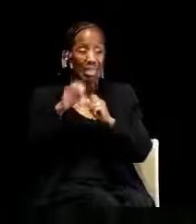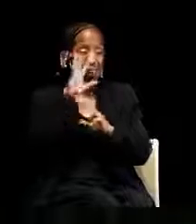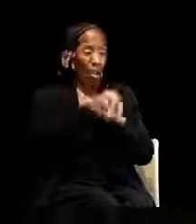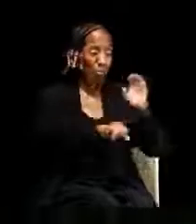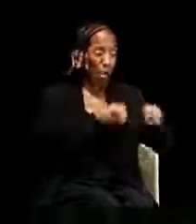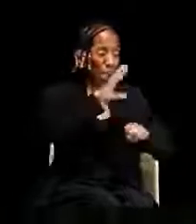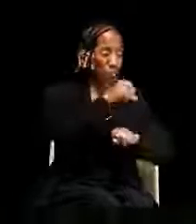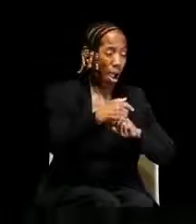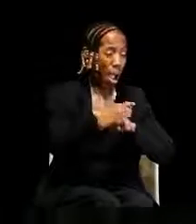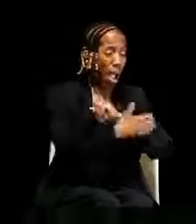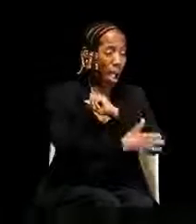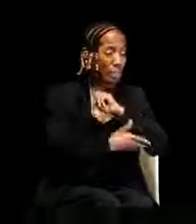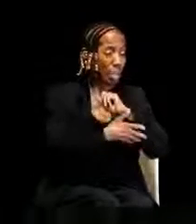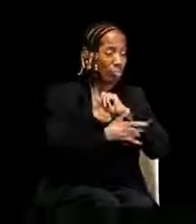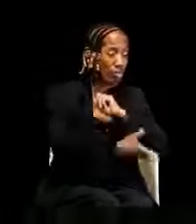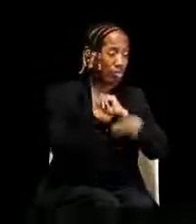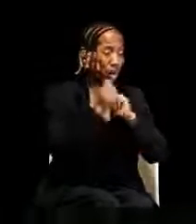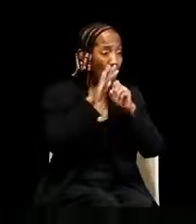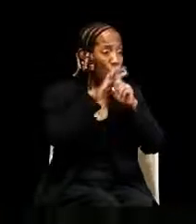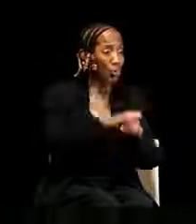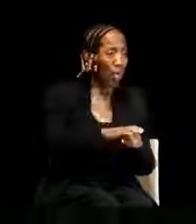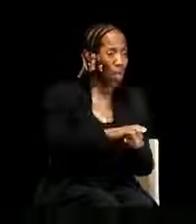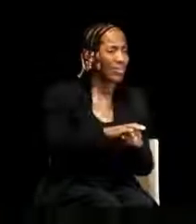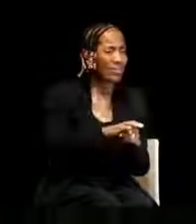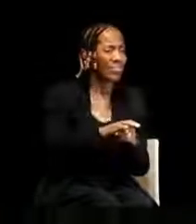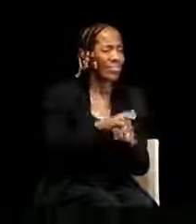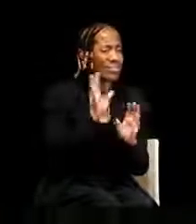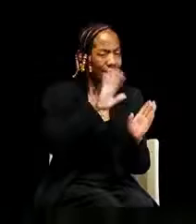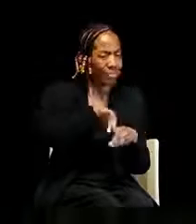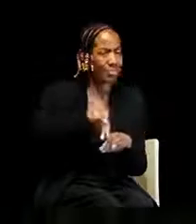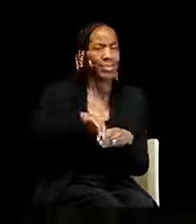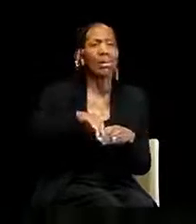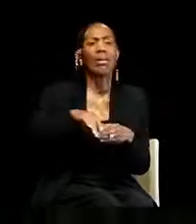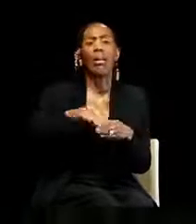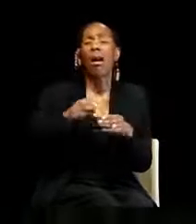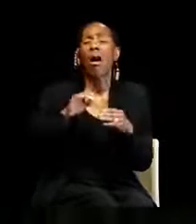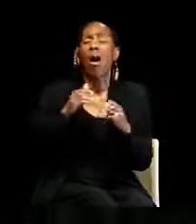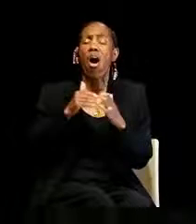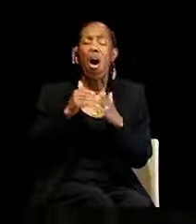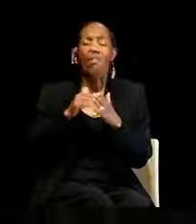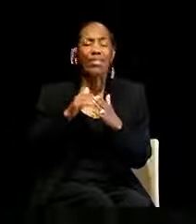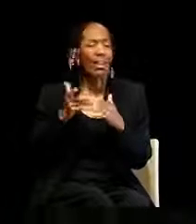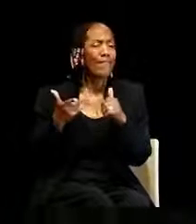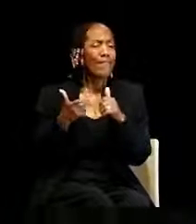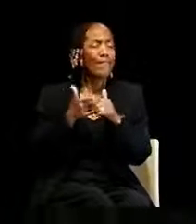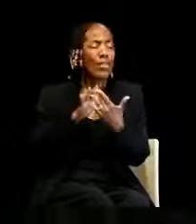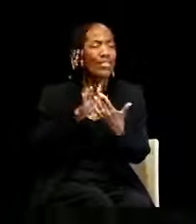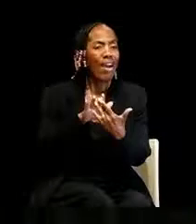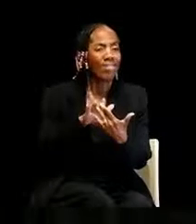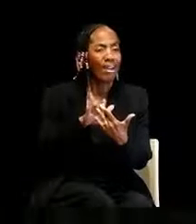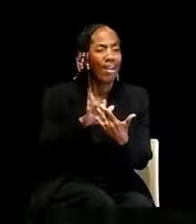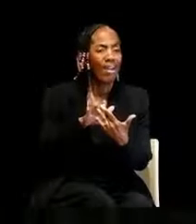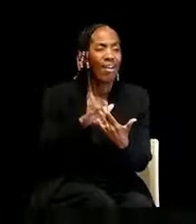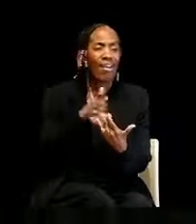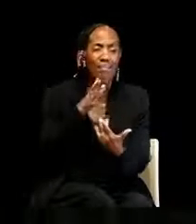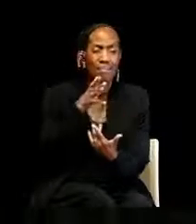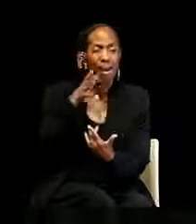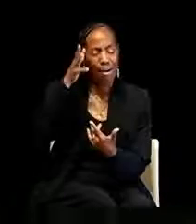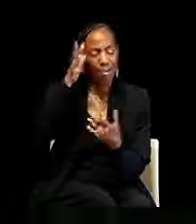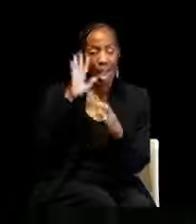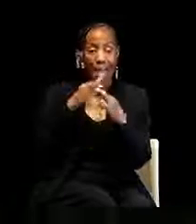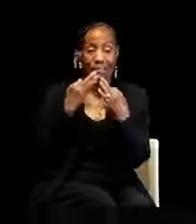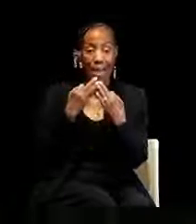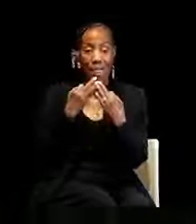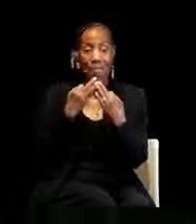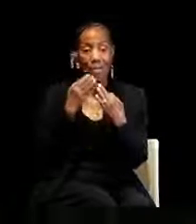family. Inside of our home is the first place oftentimes that we can begin building those archival source, which is why I